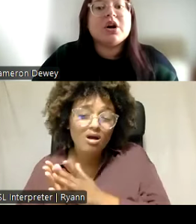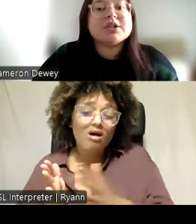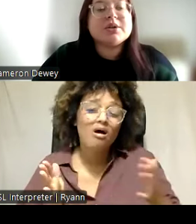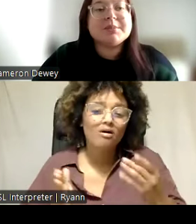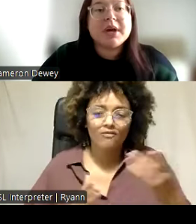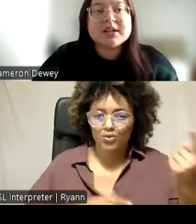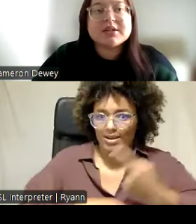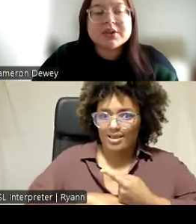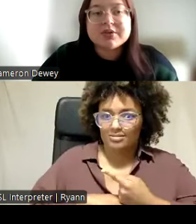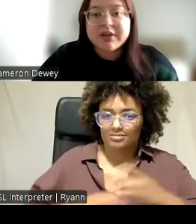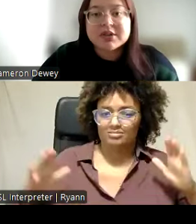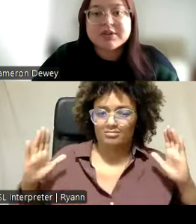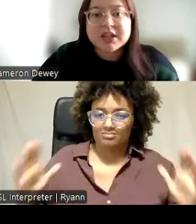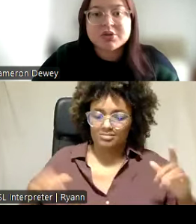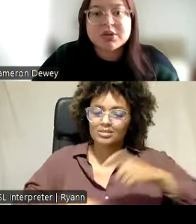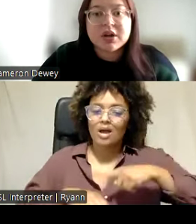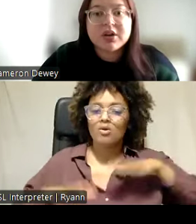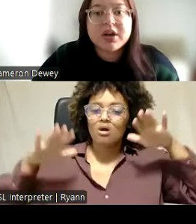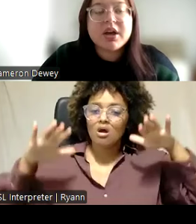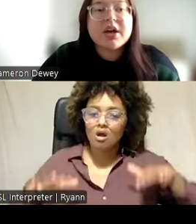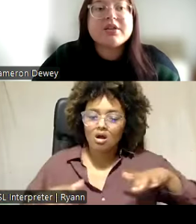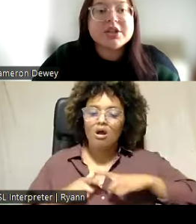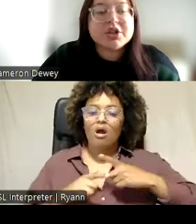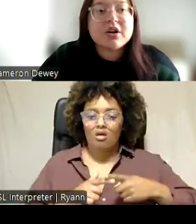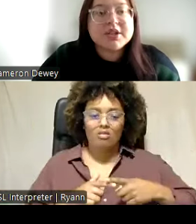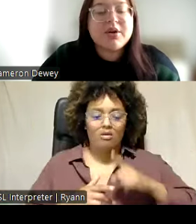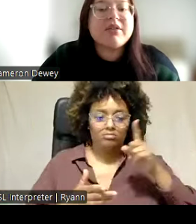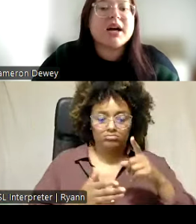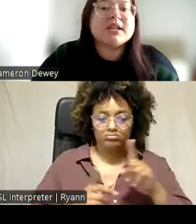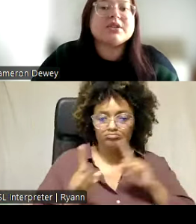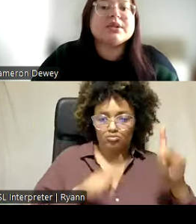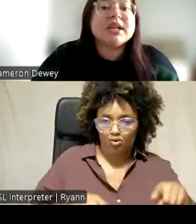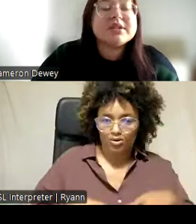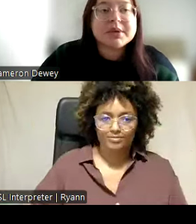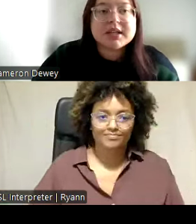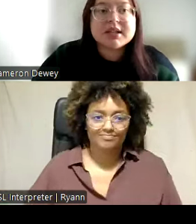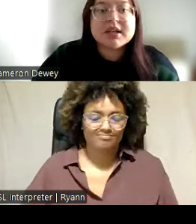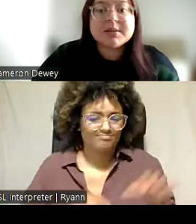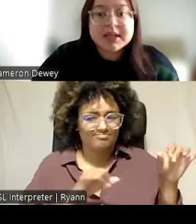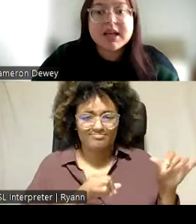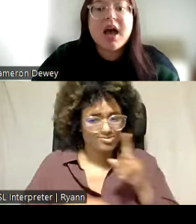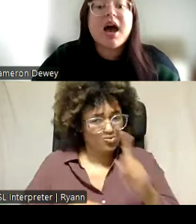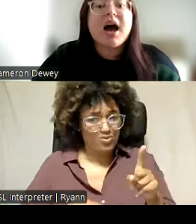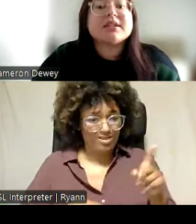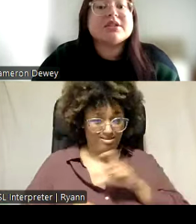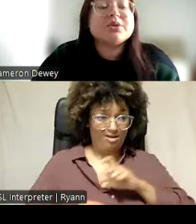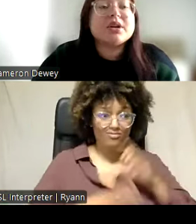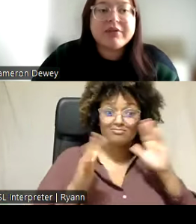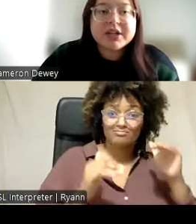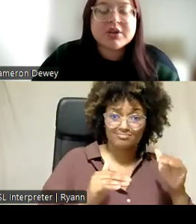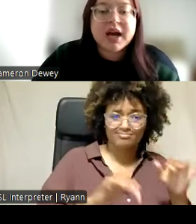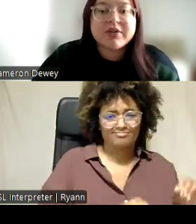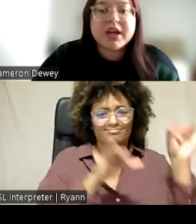we should also expect this for survivors of sexual assault. They should also have access to a safe space, access